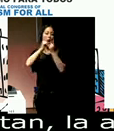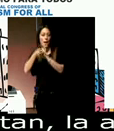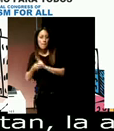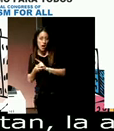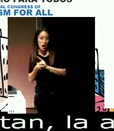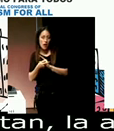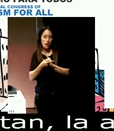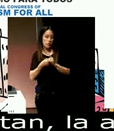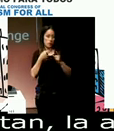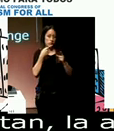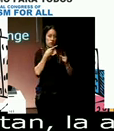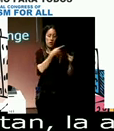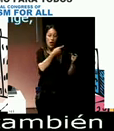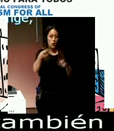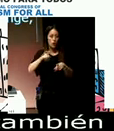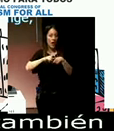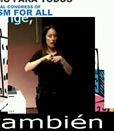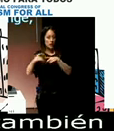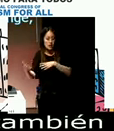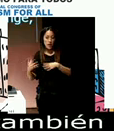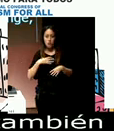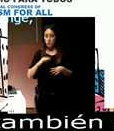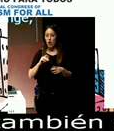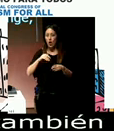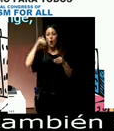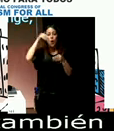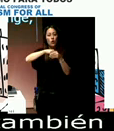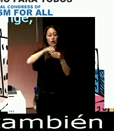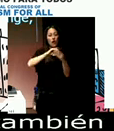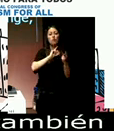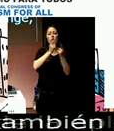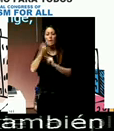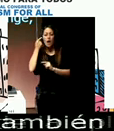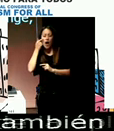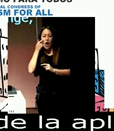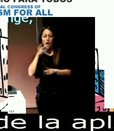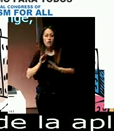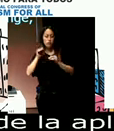find the content you are looking for.